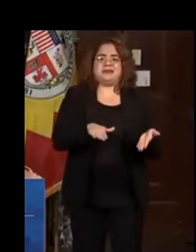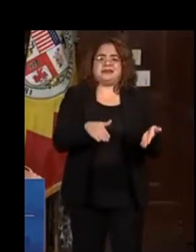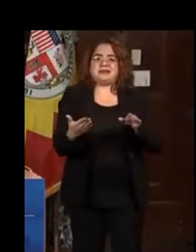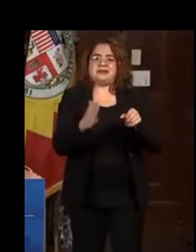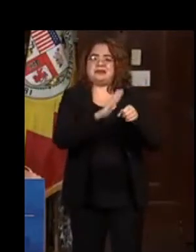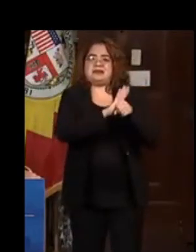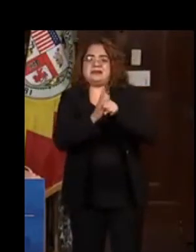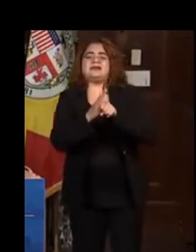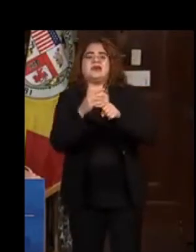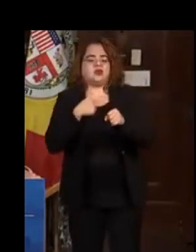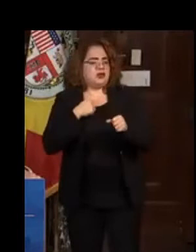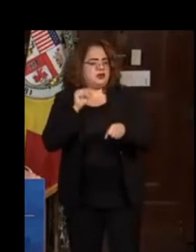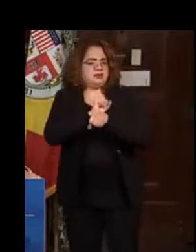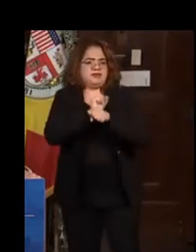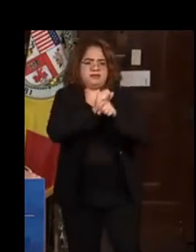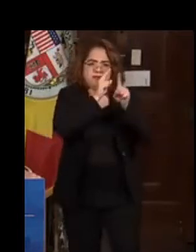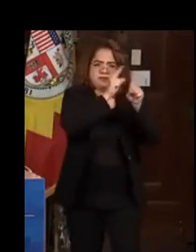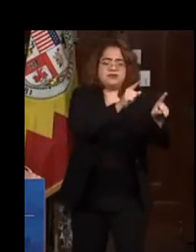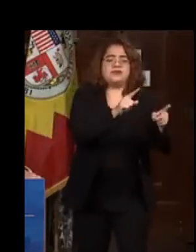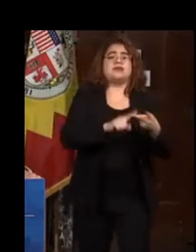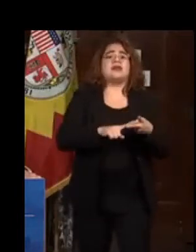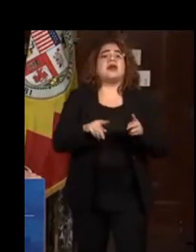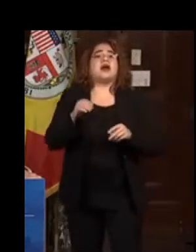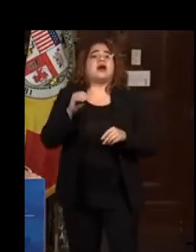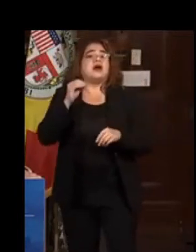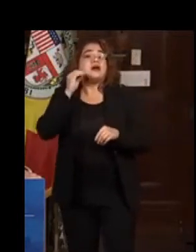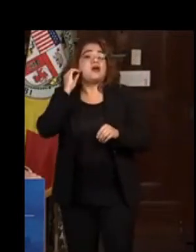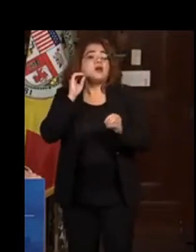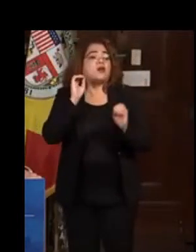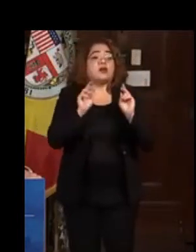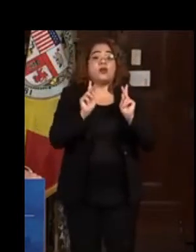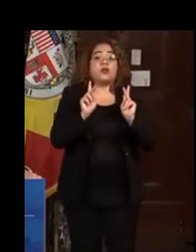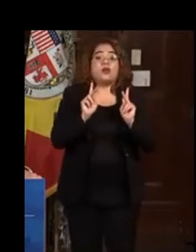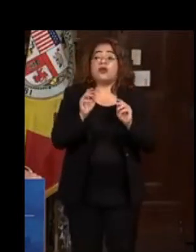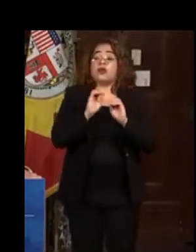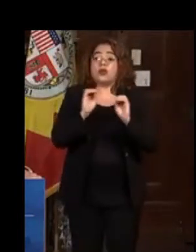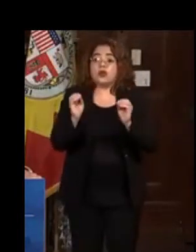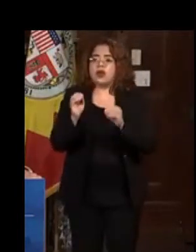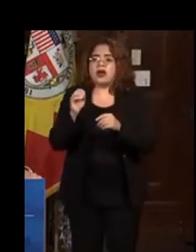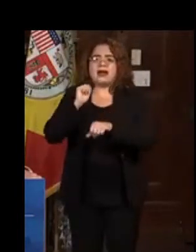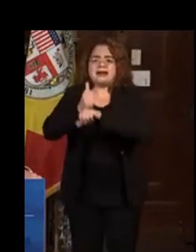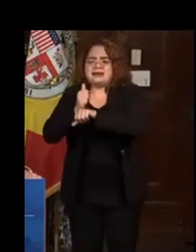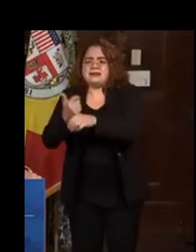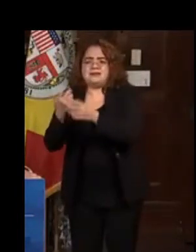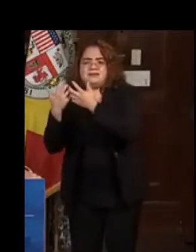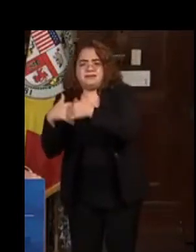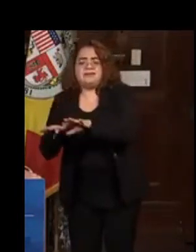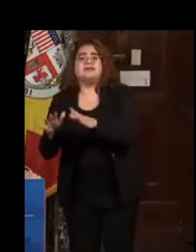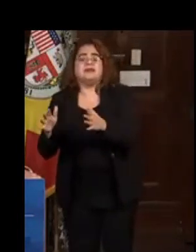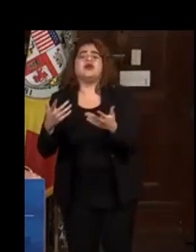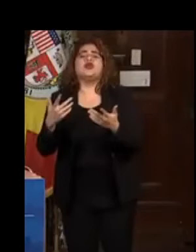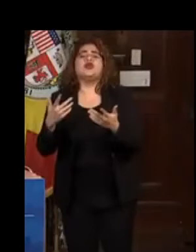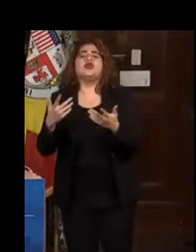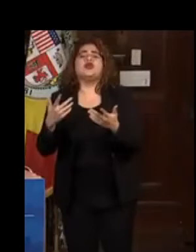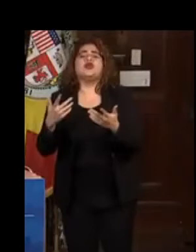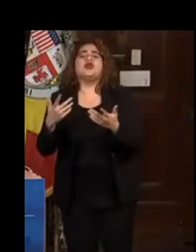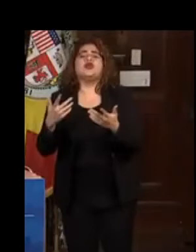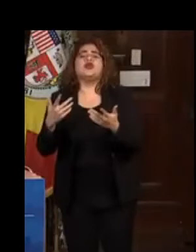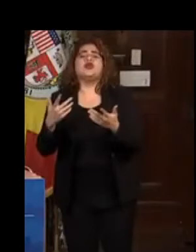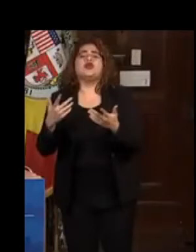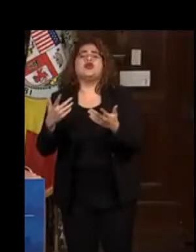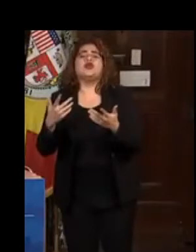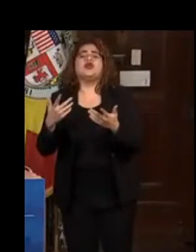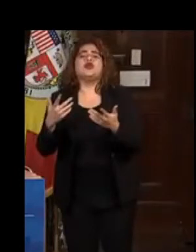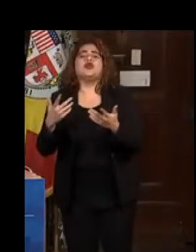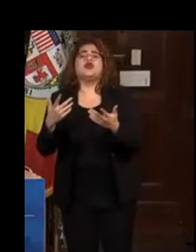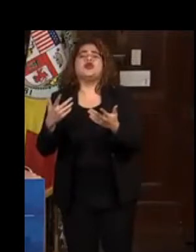line. We have been, I think, in LA, unafraid to test things first. This is a vaccine, though, so we want to be careful. But as long as it's